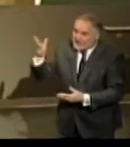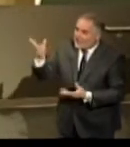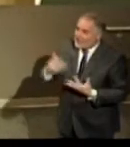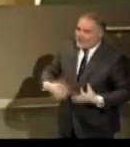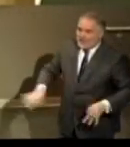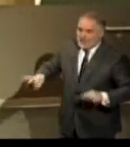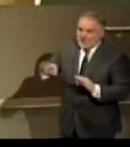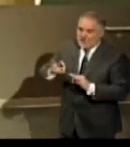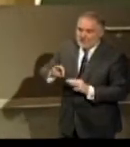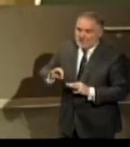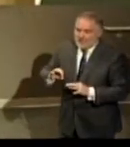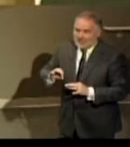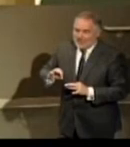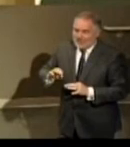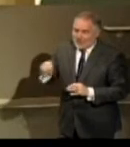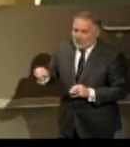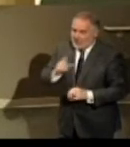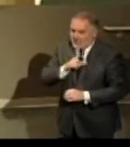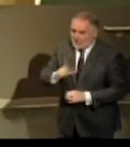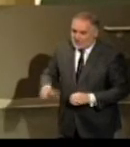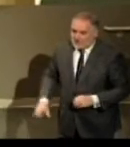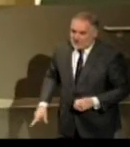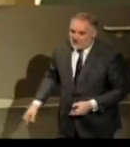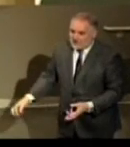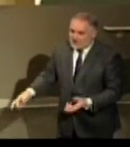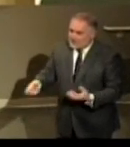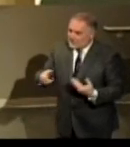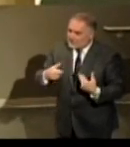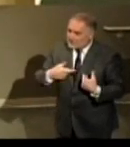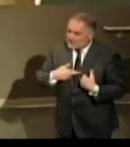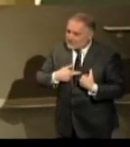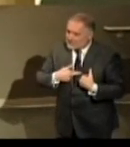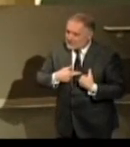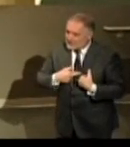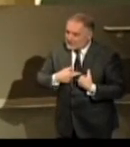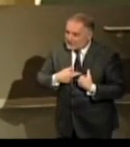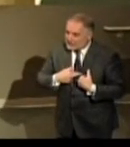worthy, O Lord.